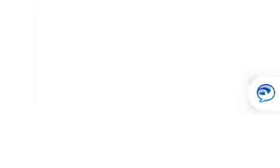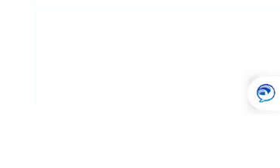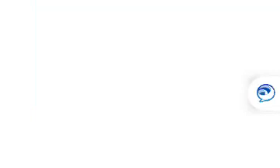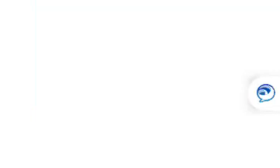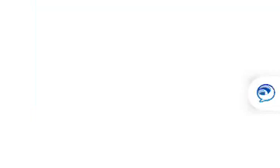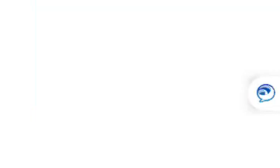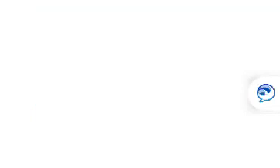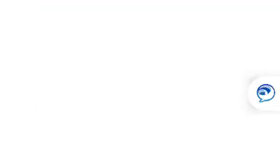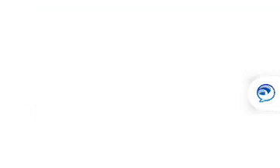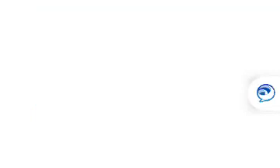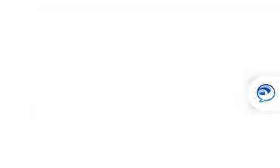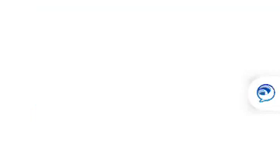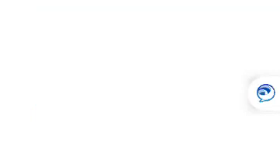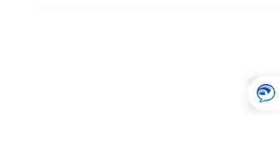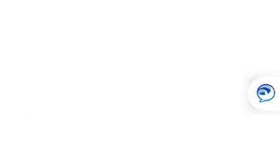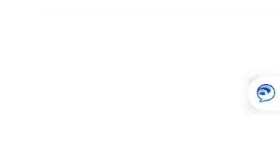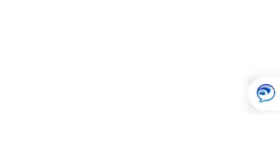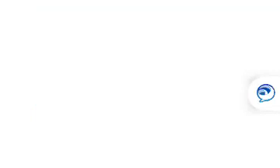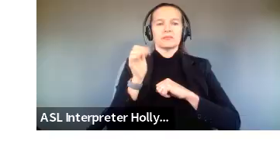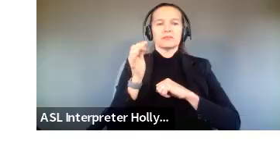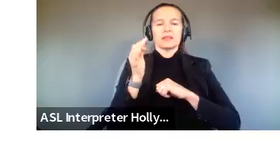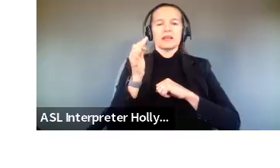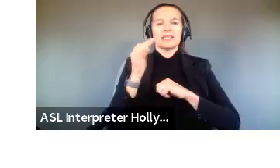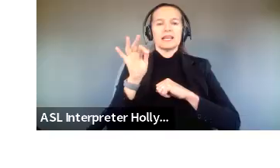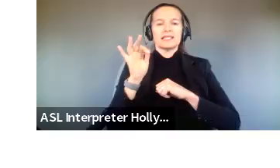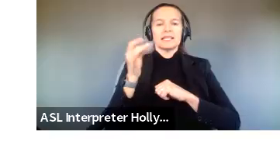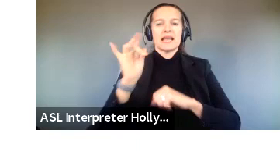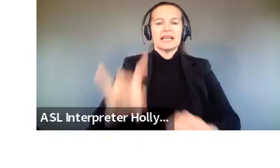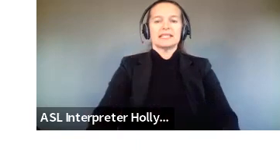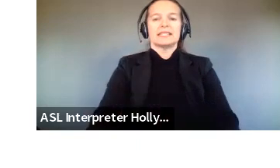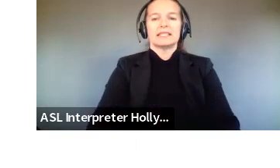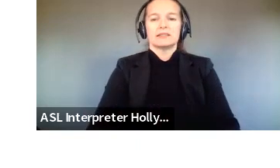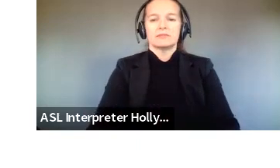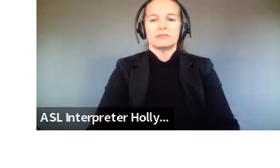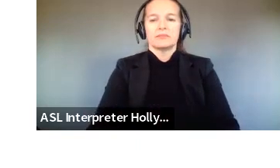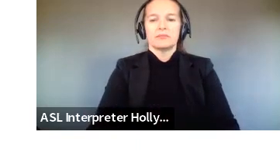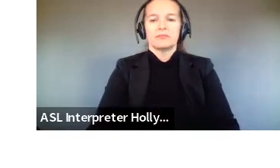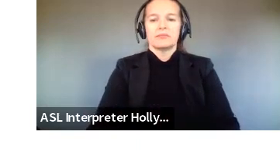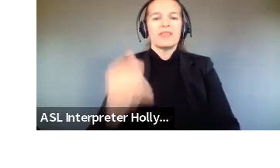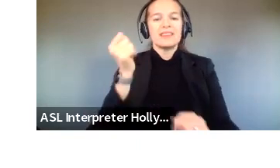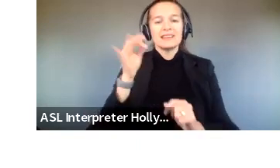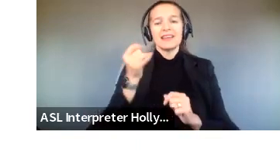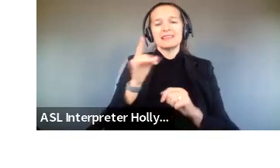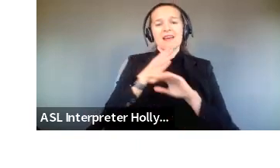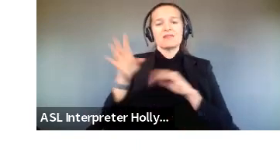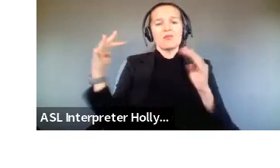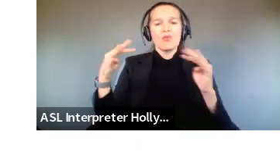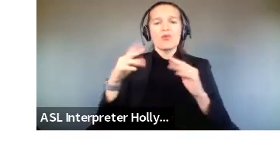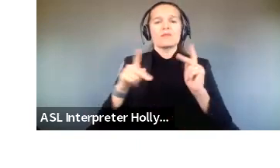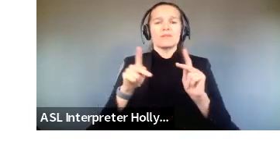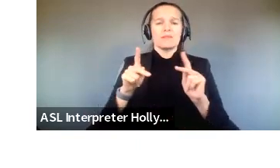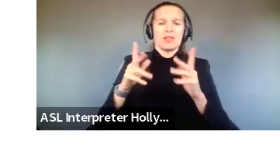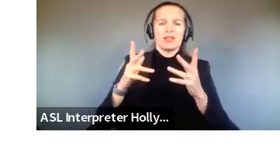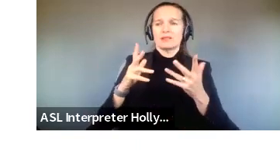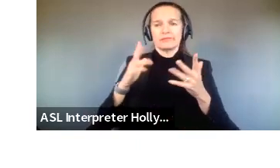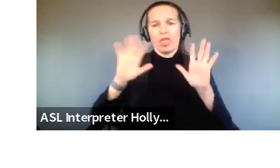soldiers, but people were taking less precautions in the 3rd year after the pandemic. And that's what's happening right now. Kids are back at